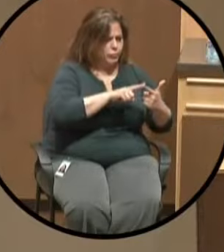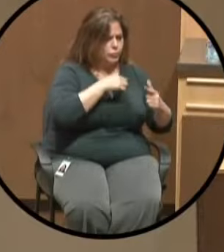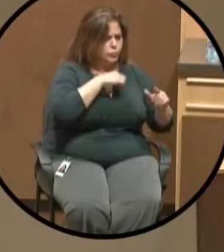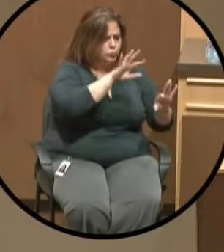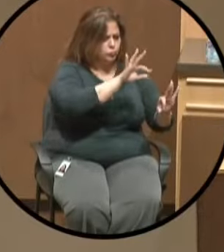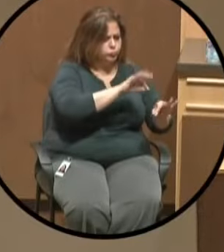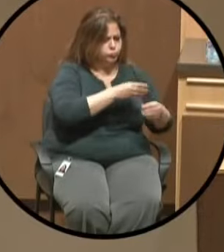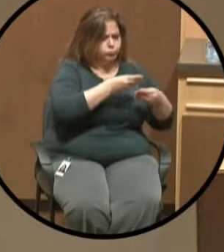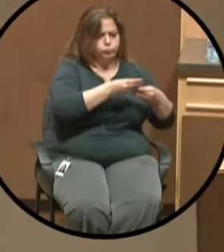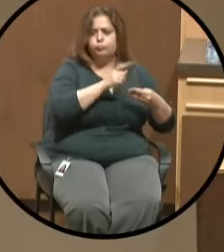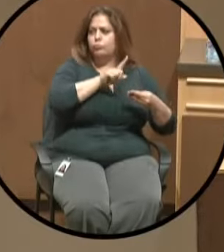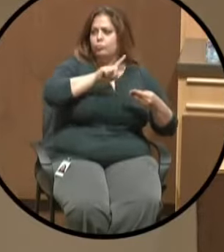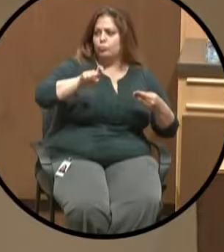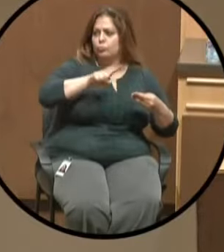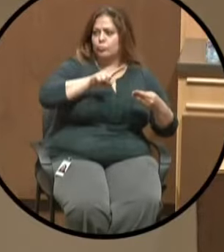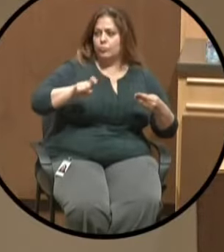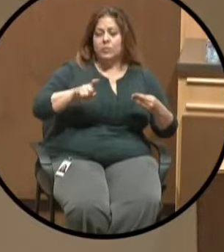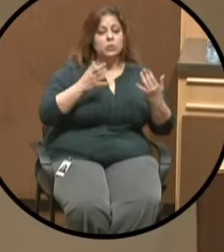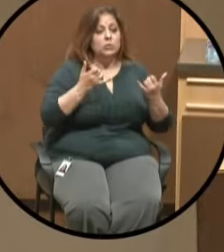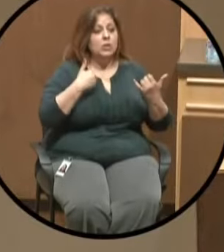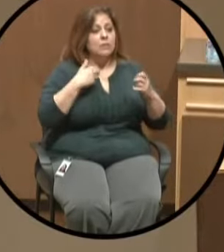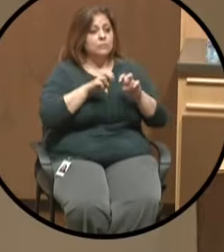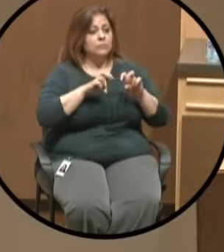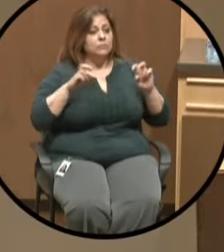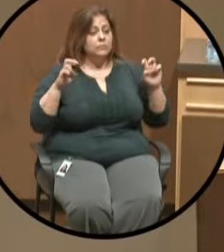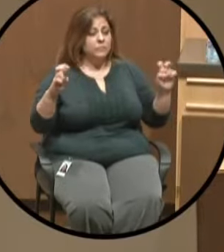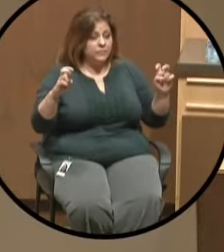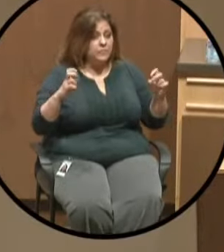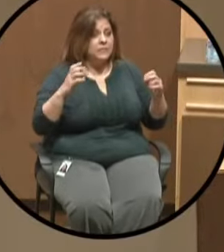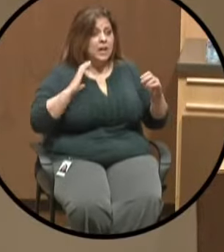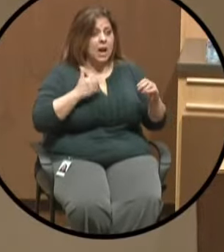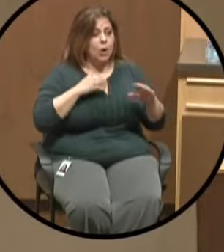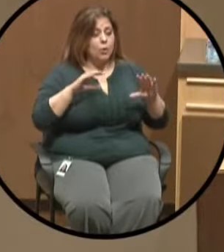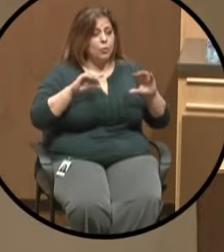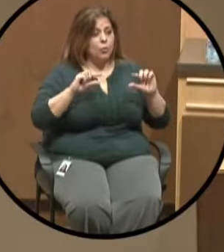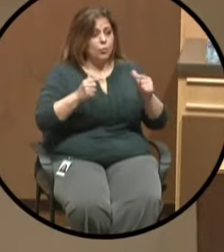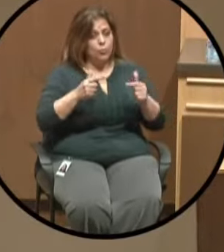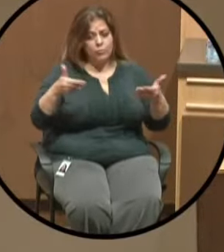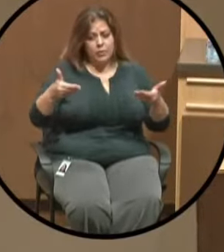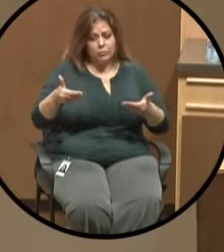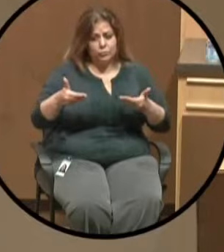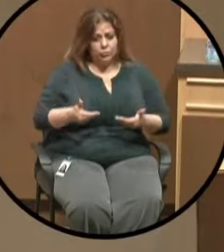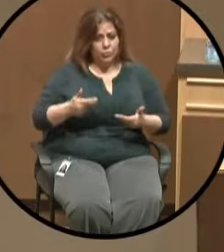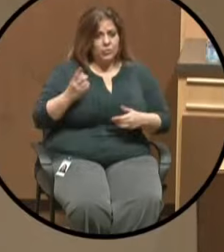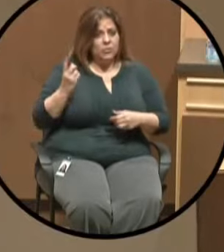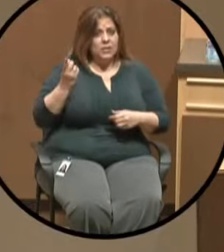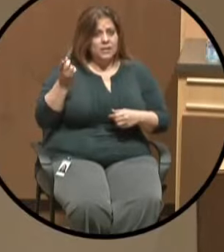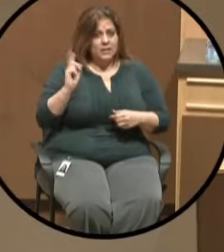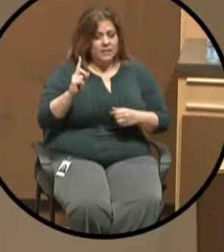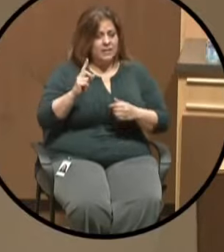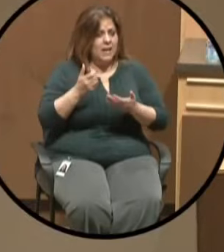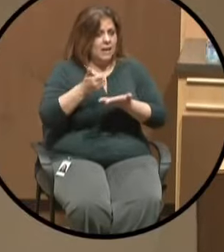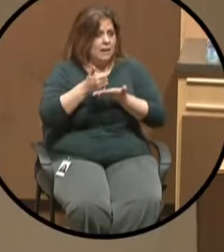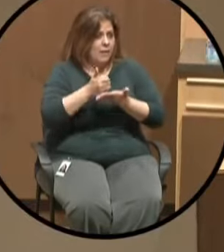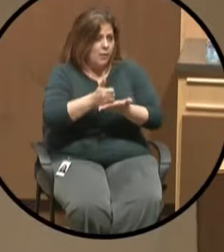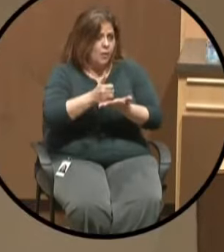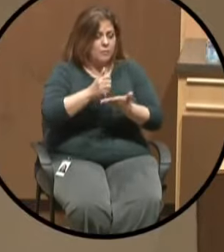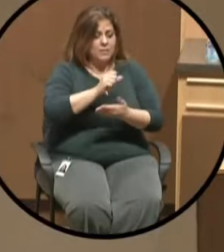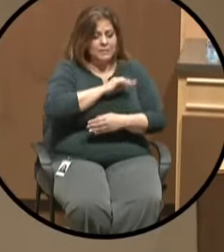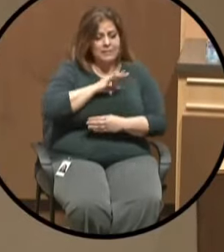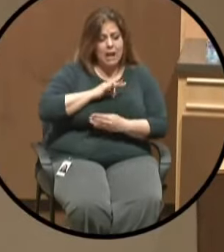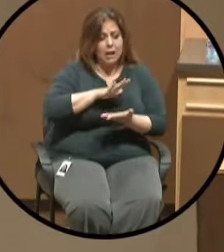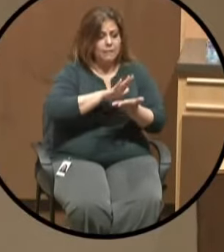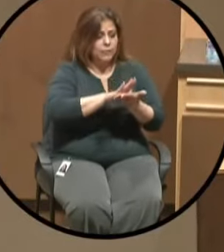opportunity to introduce our esteemed group of medical professionals who assist the staff and our school board in dealing with the